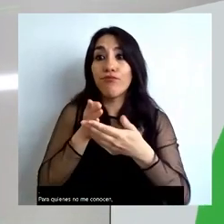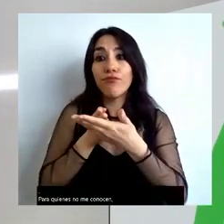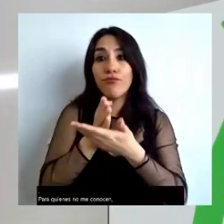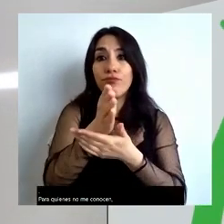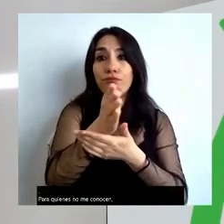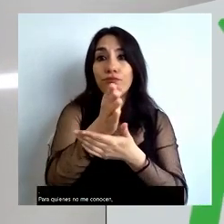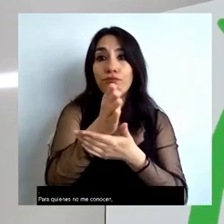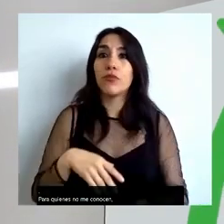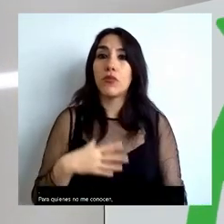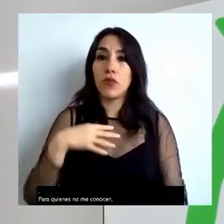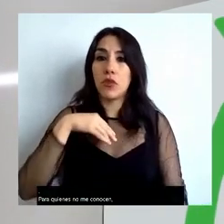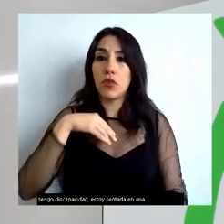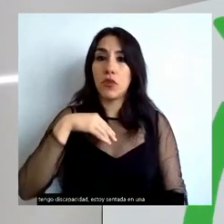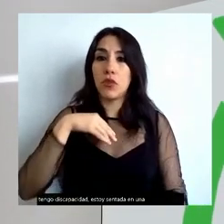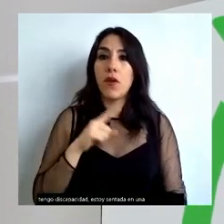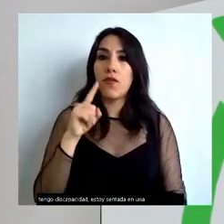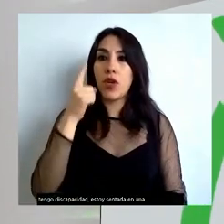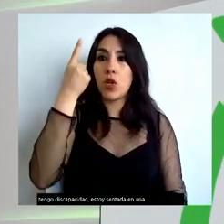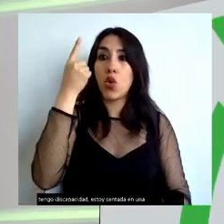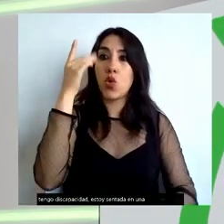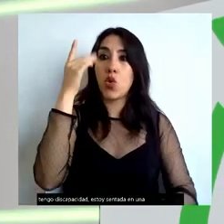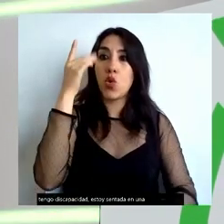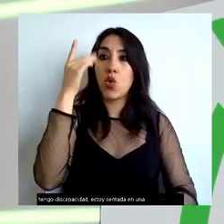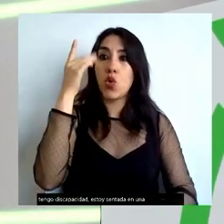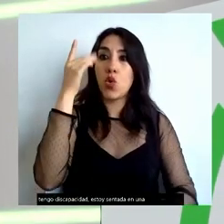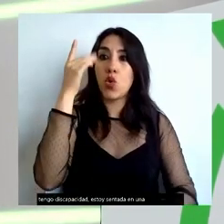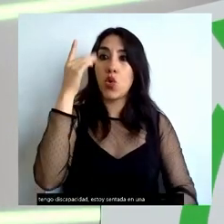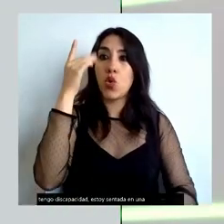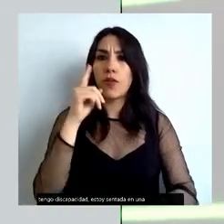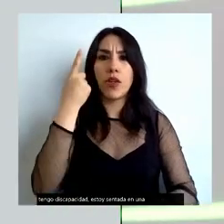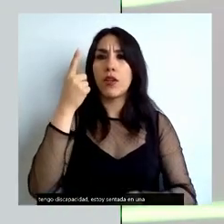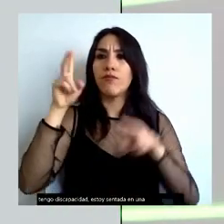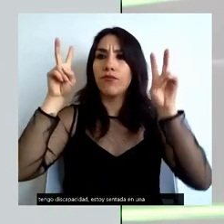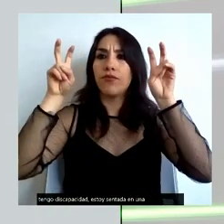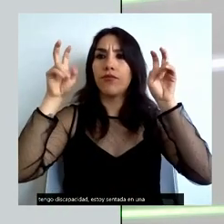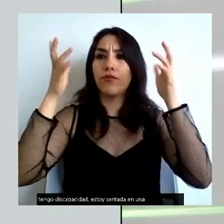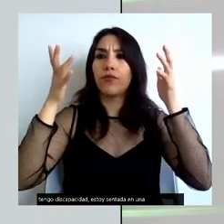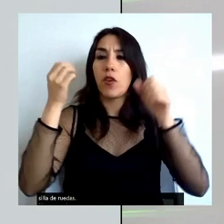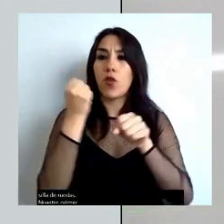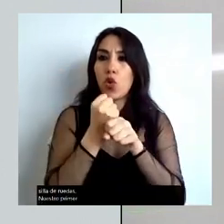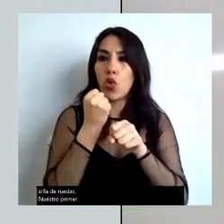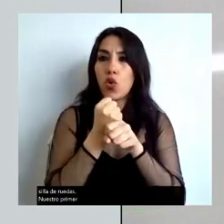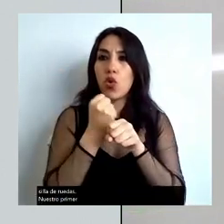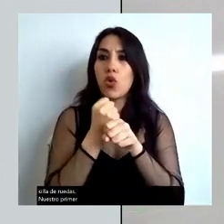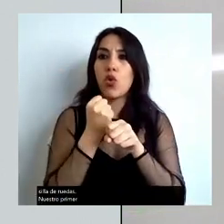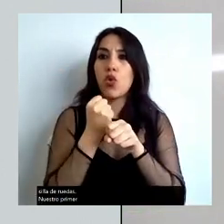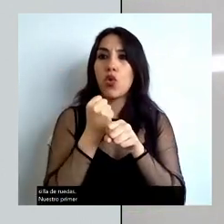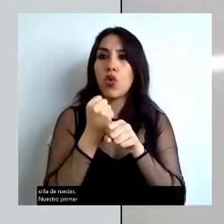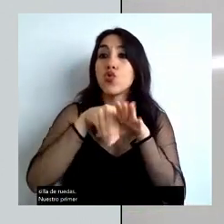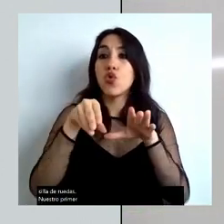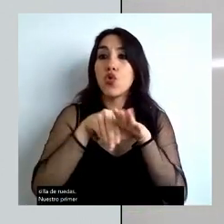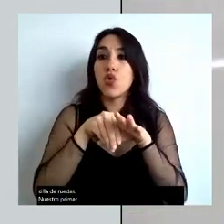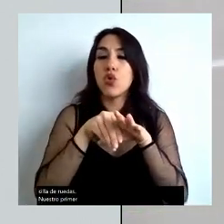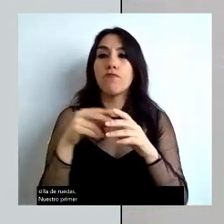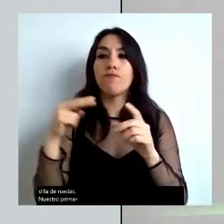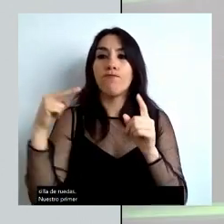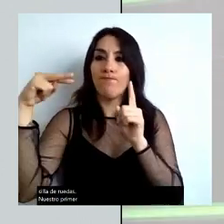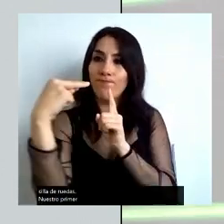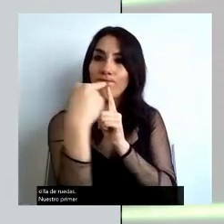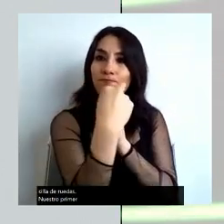But it has come to start with our first keynote speeches. Our first topic is inclusive employment, the vision